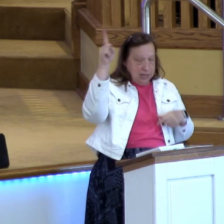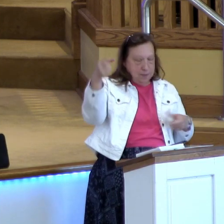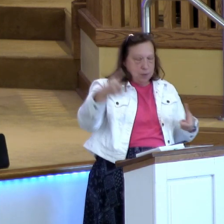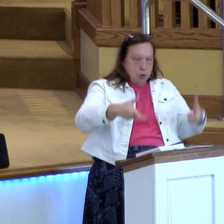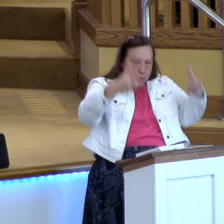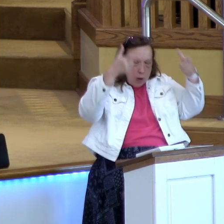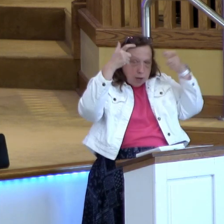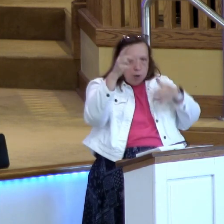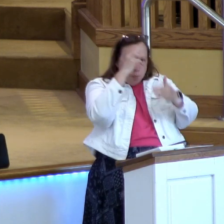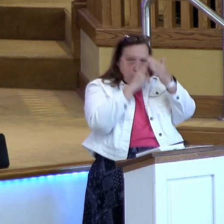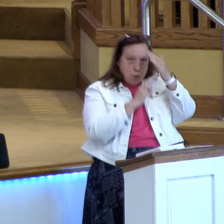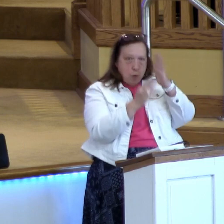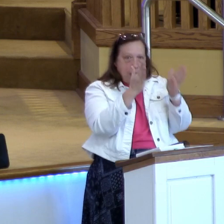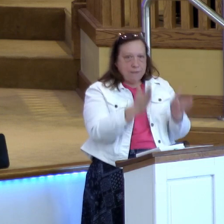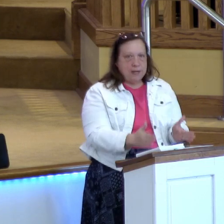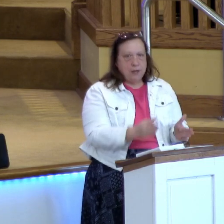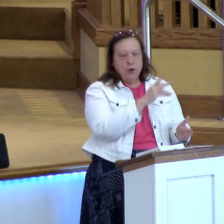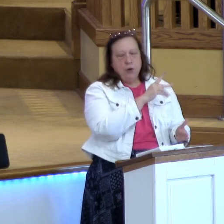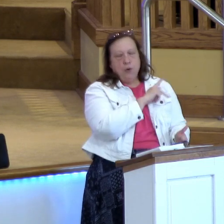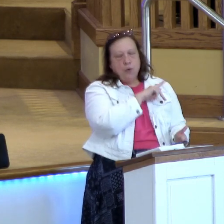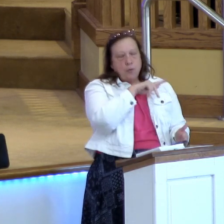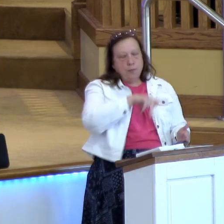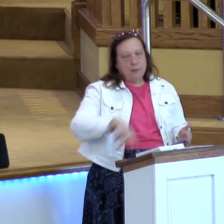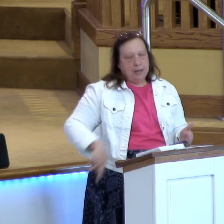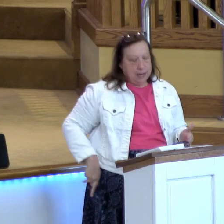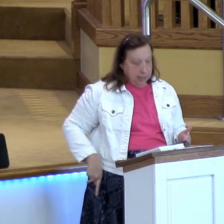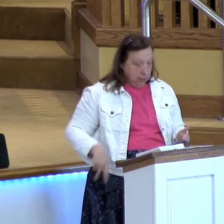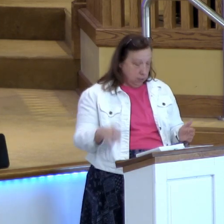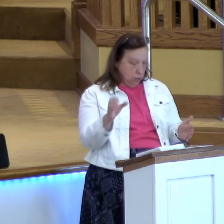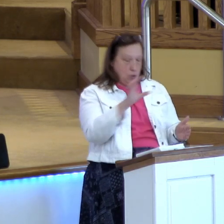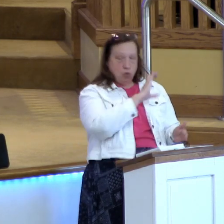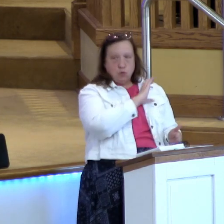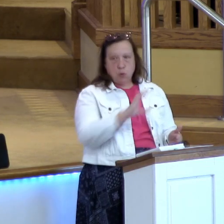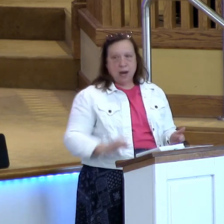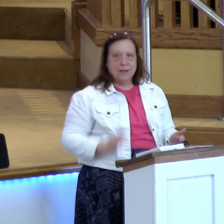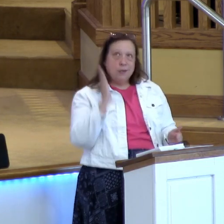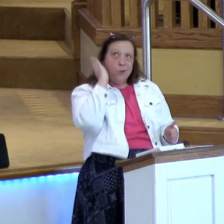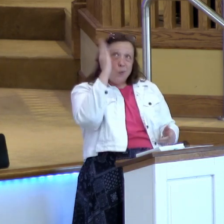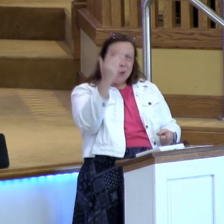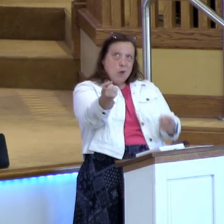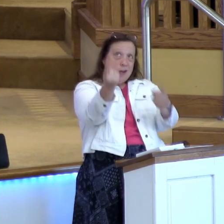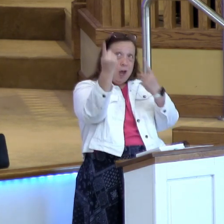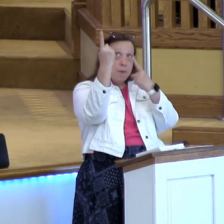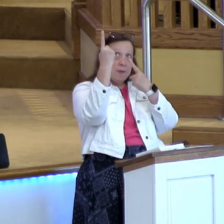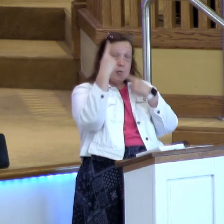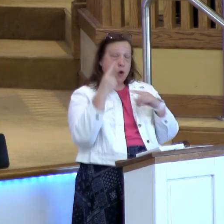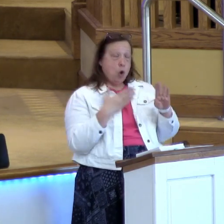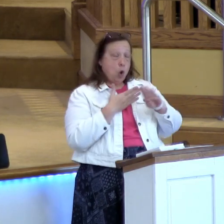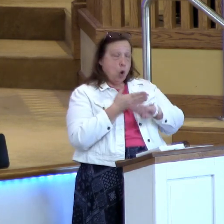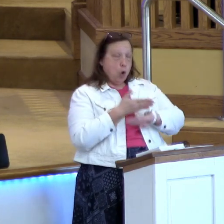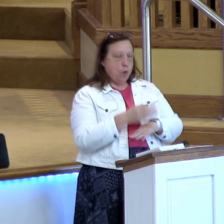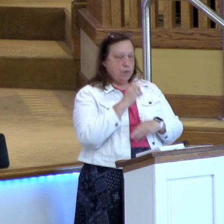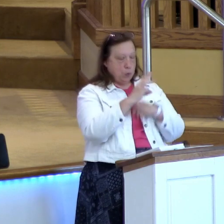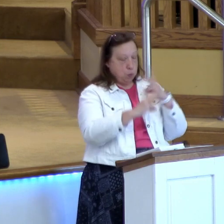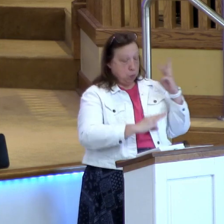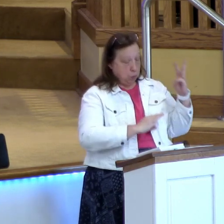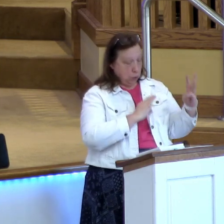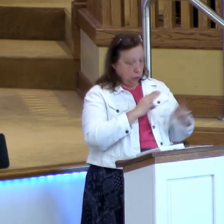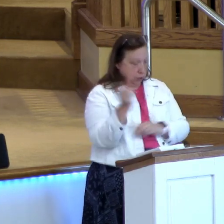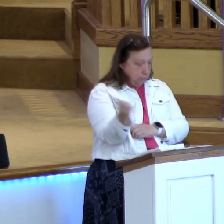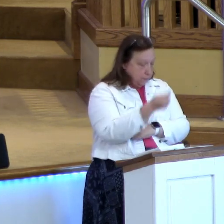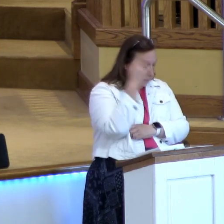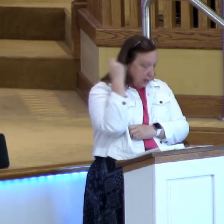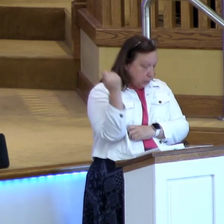Crown him, prophet and priest and king. Christ is coming over the world